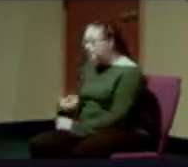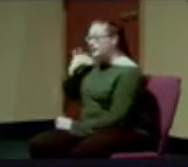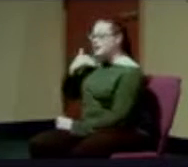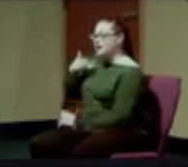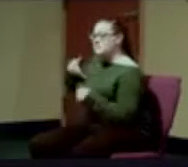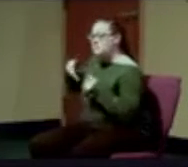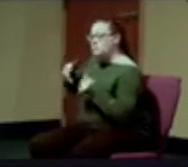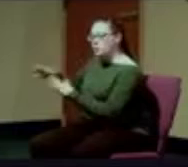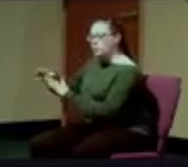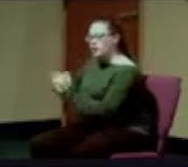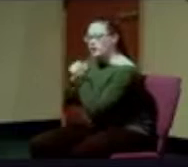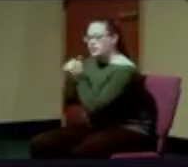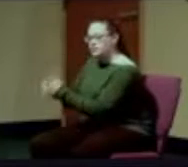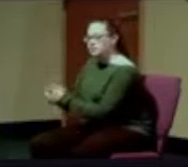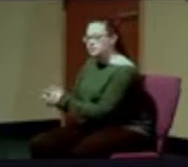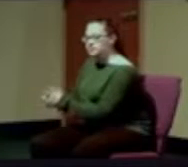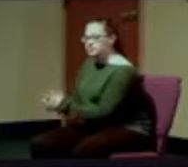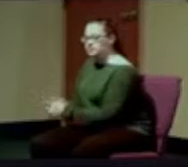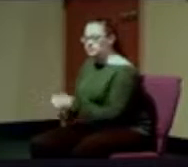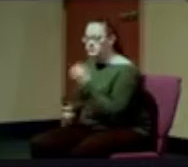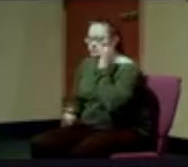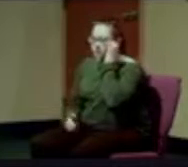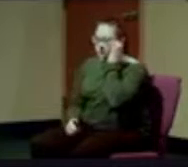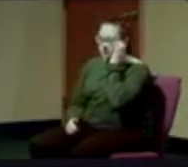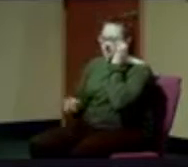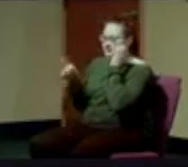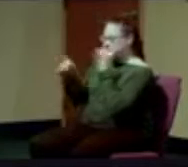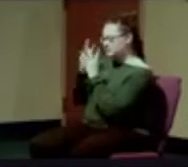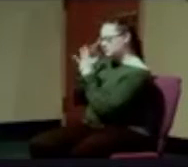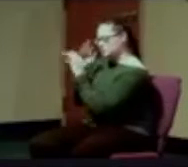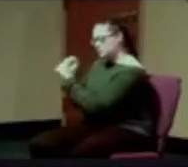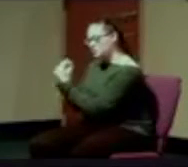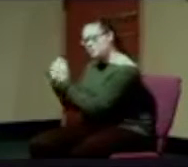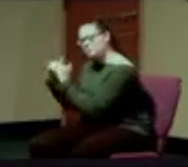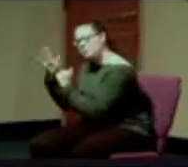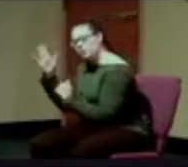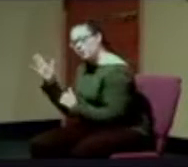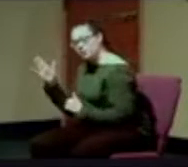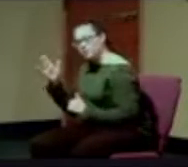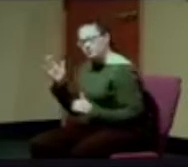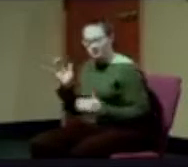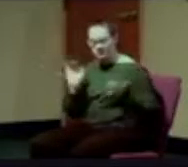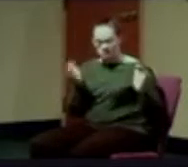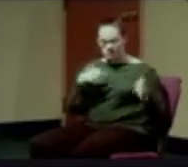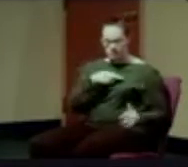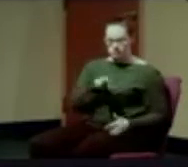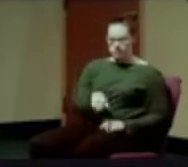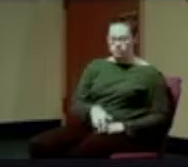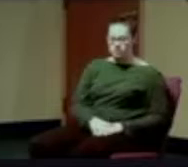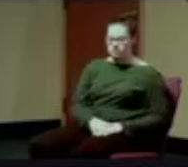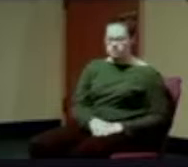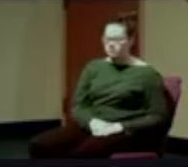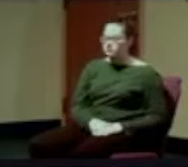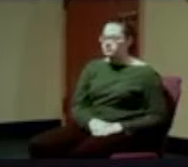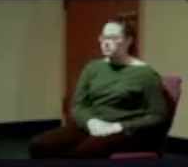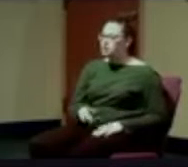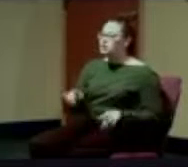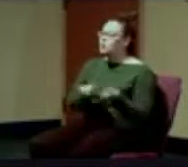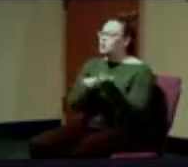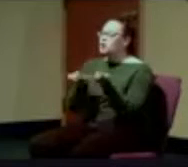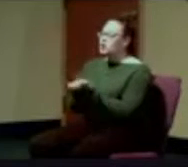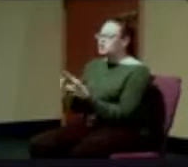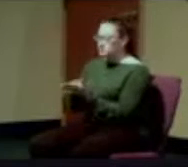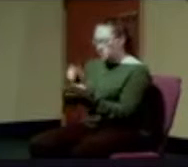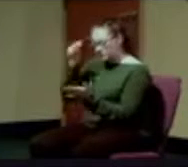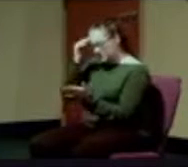more appealing than religion. And when you take your sin vest off and throw it before the king, you will also discover that Scripture is